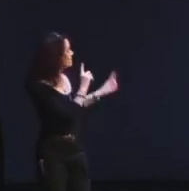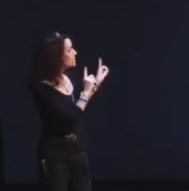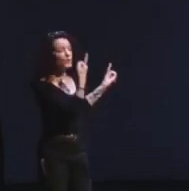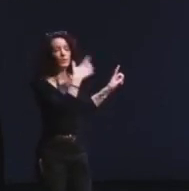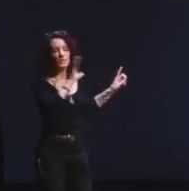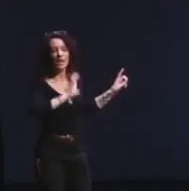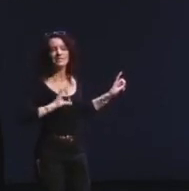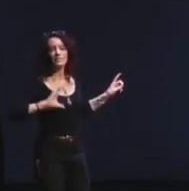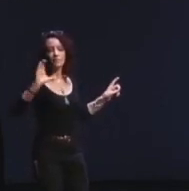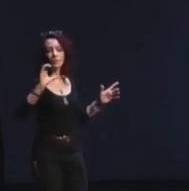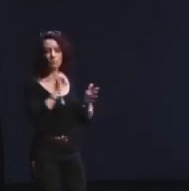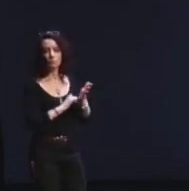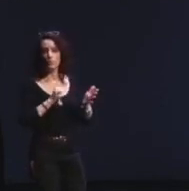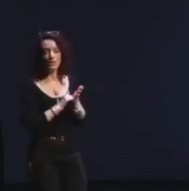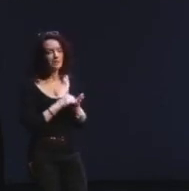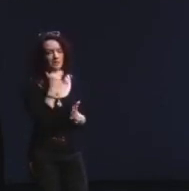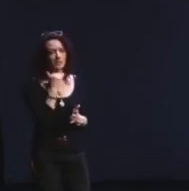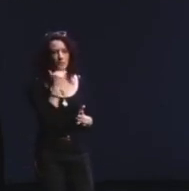properly.